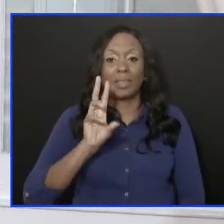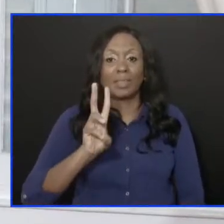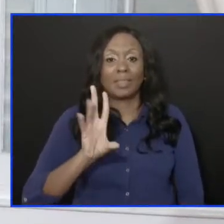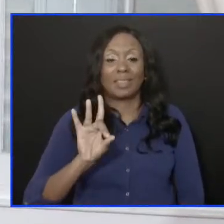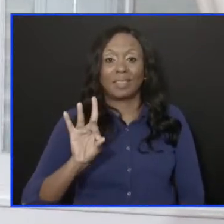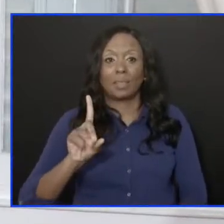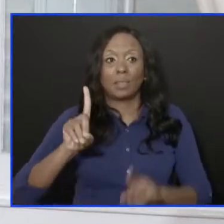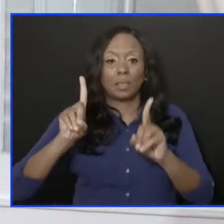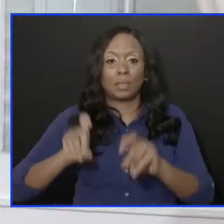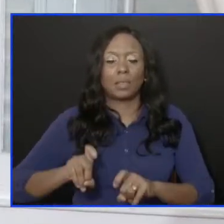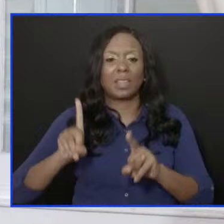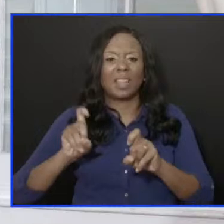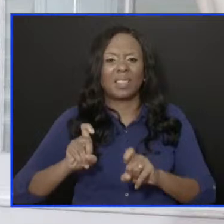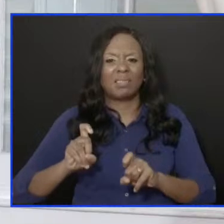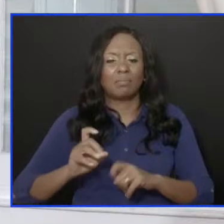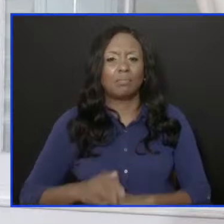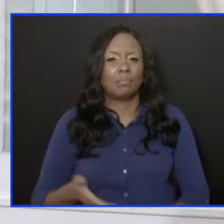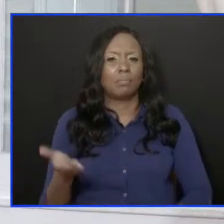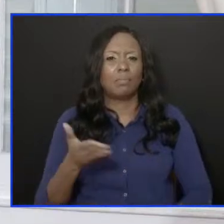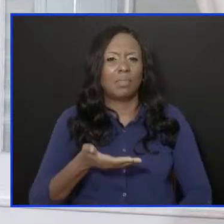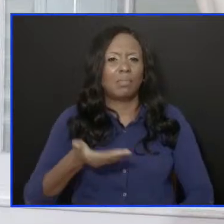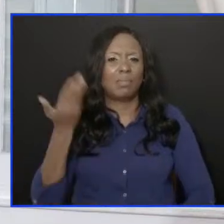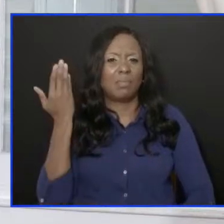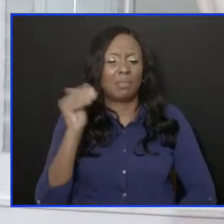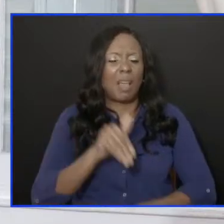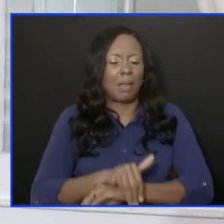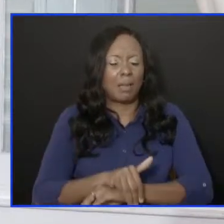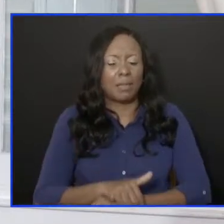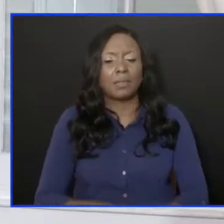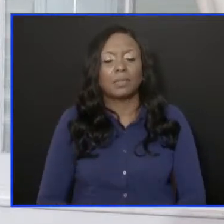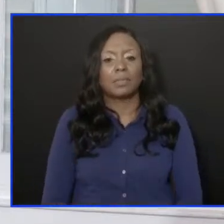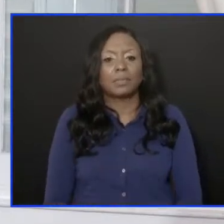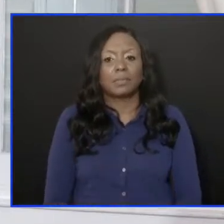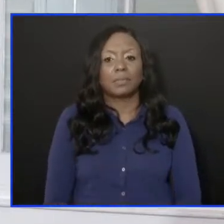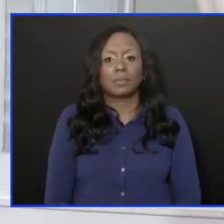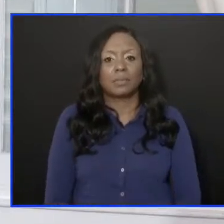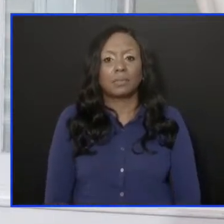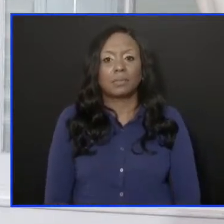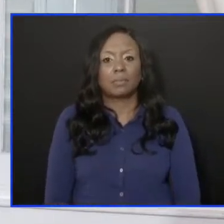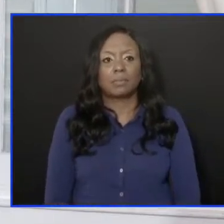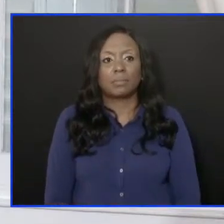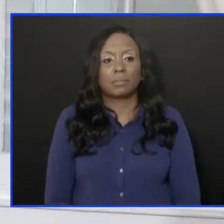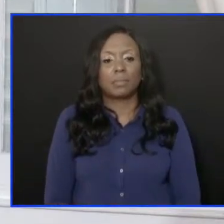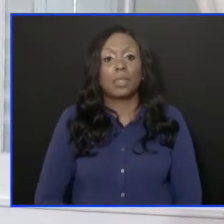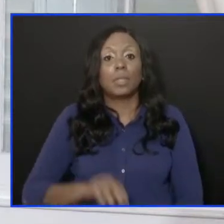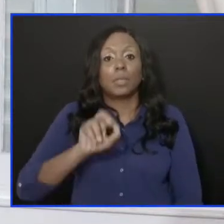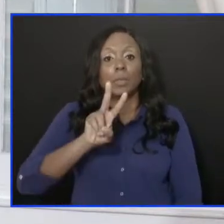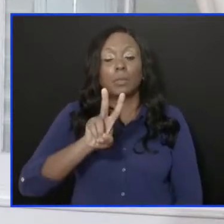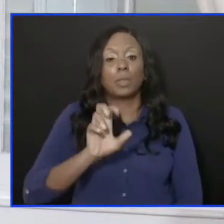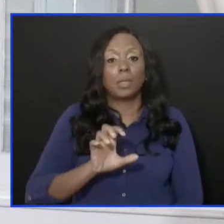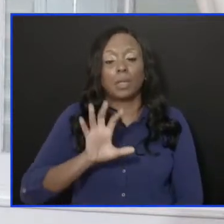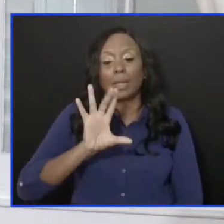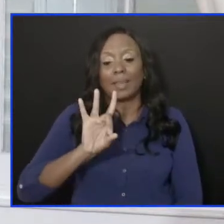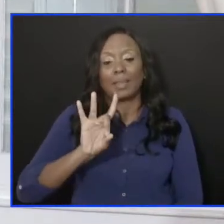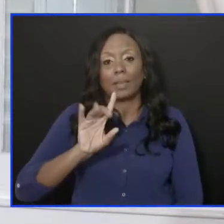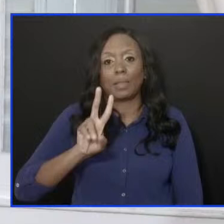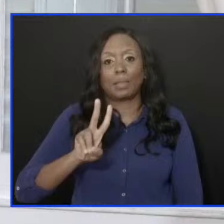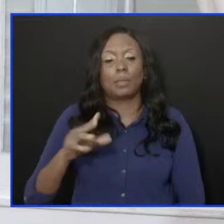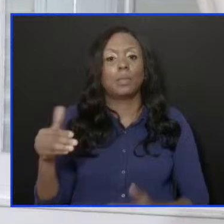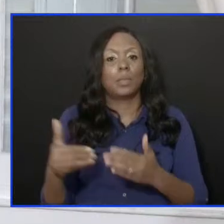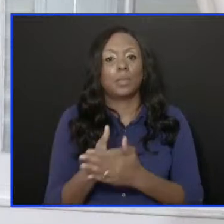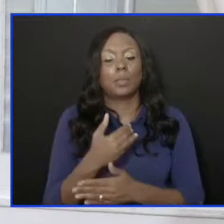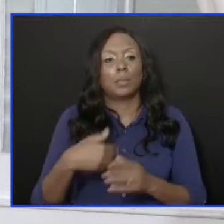1,668 tests overnight, and those tests yielded 282